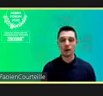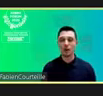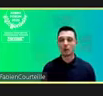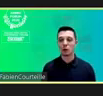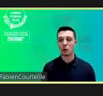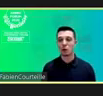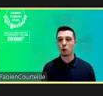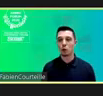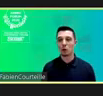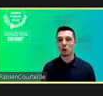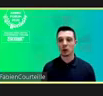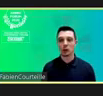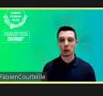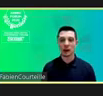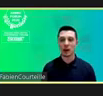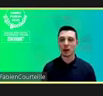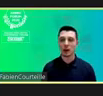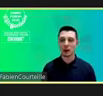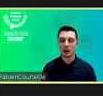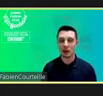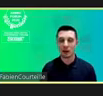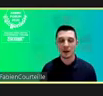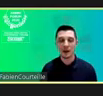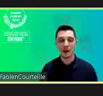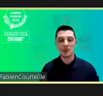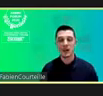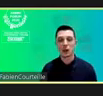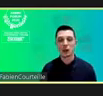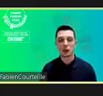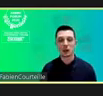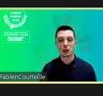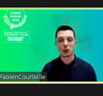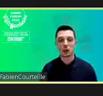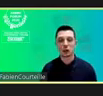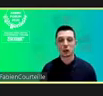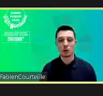continue the conversation, to know what has happened in those other